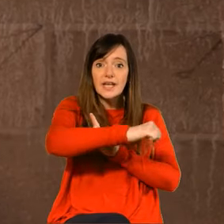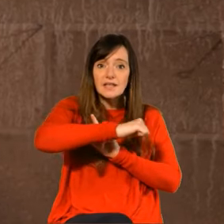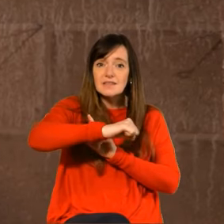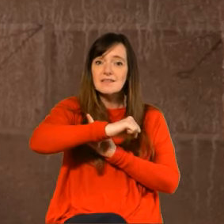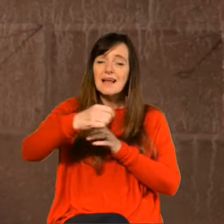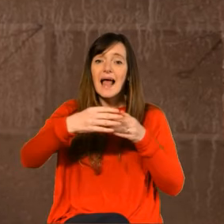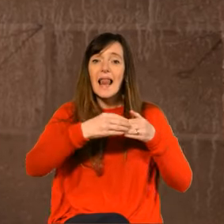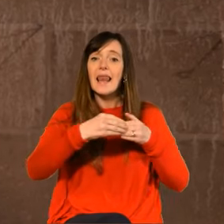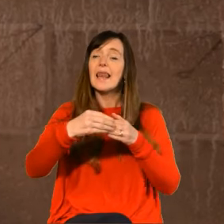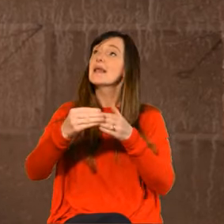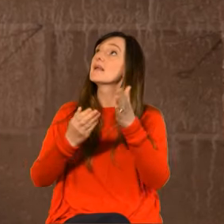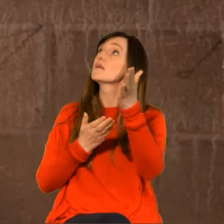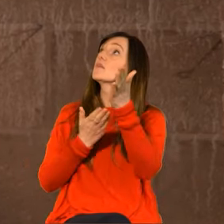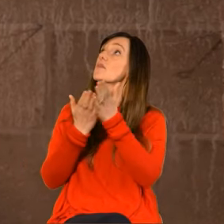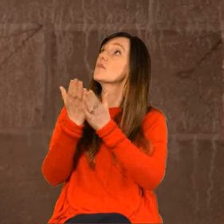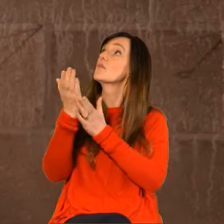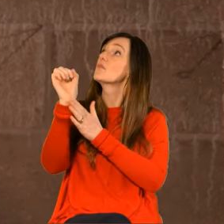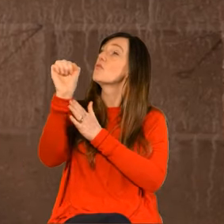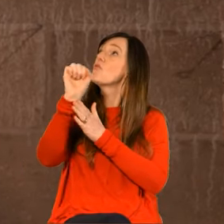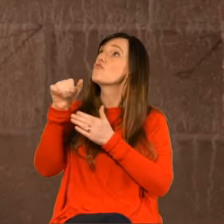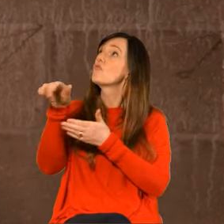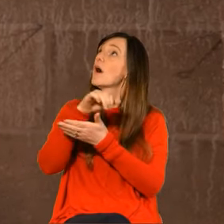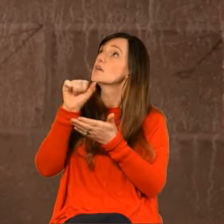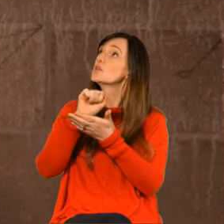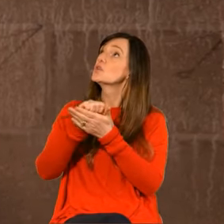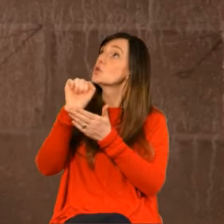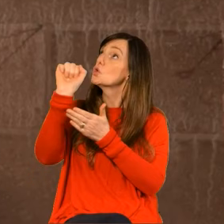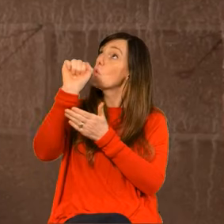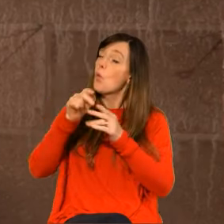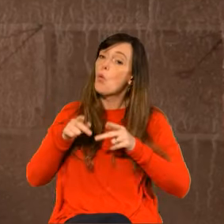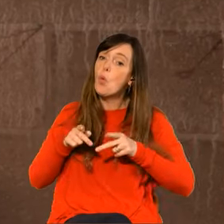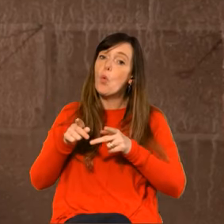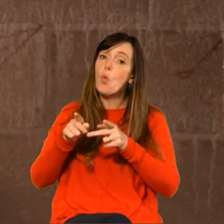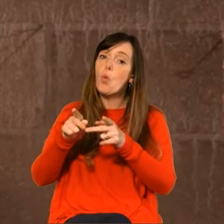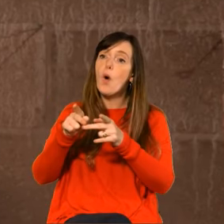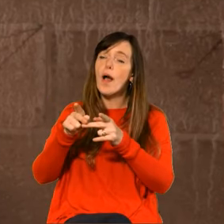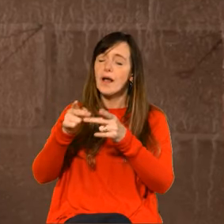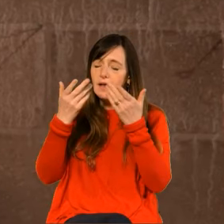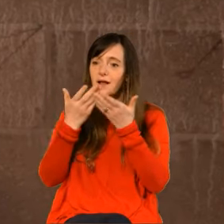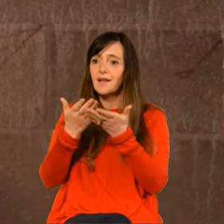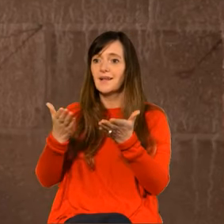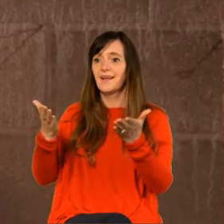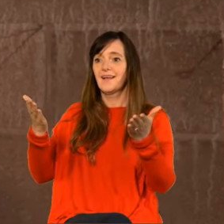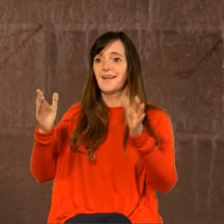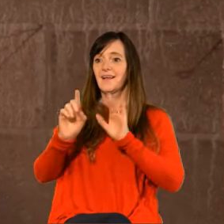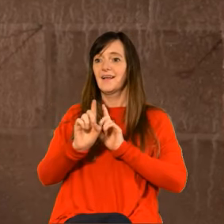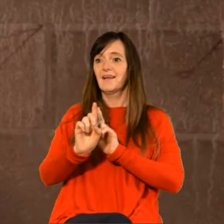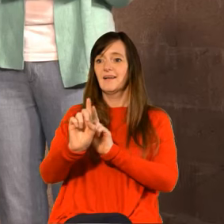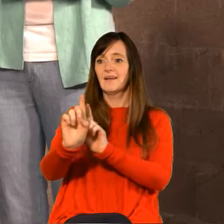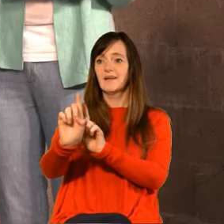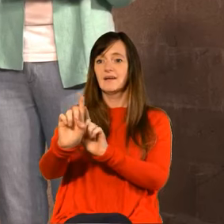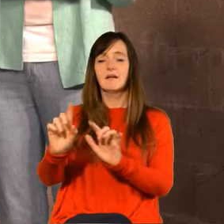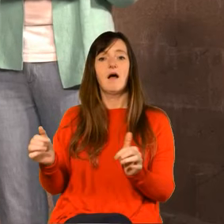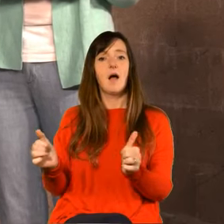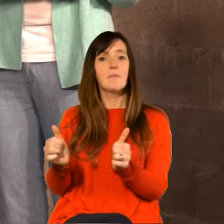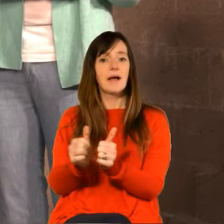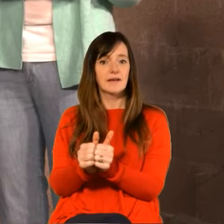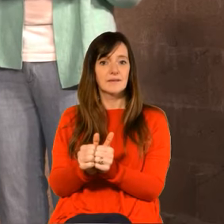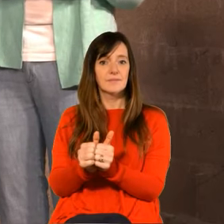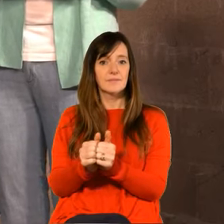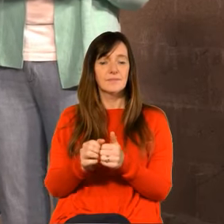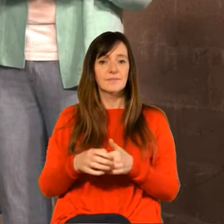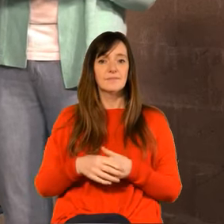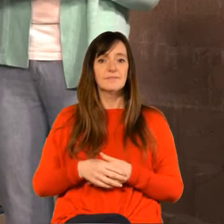in your righteousness. Make your way straight before us. Amen.